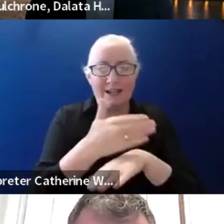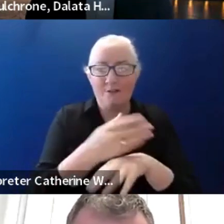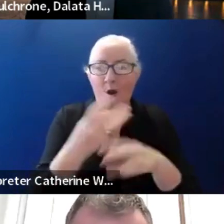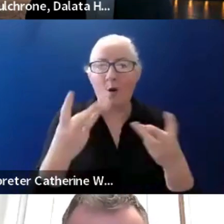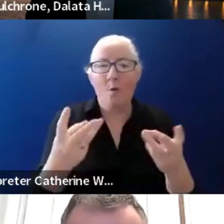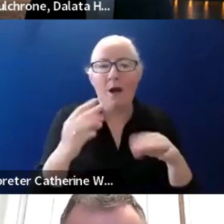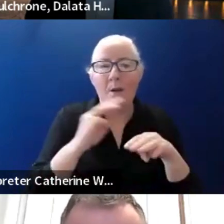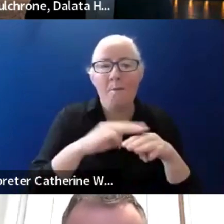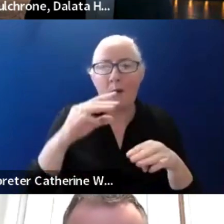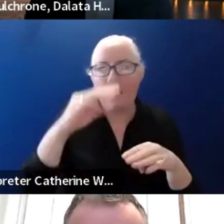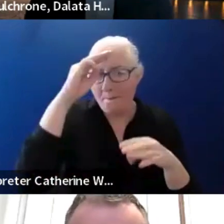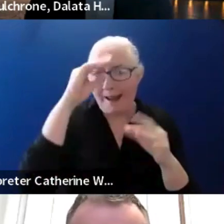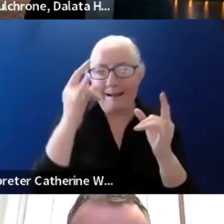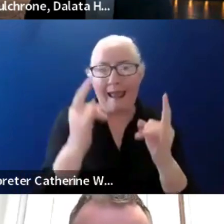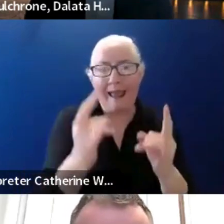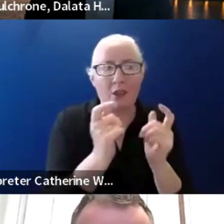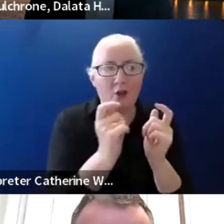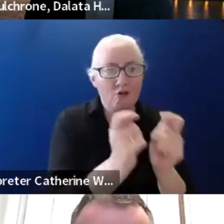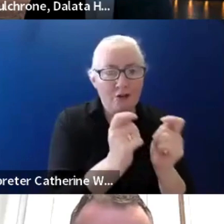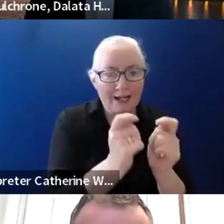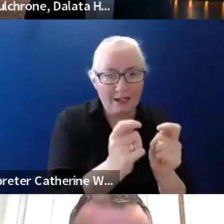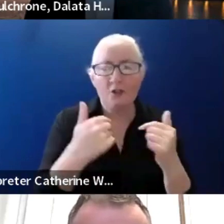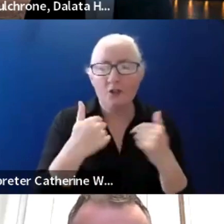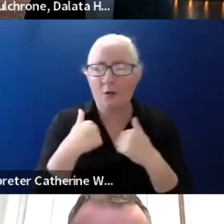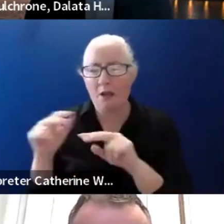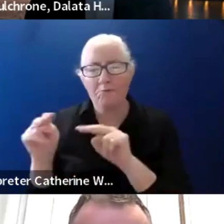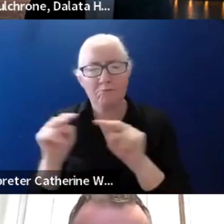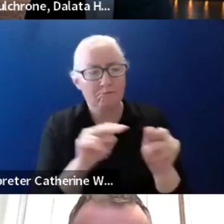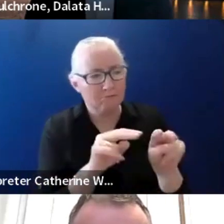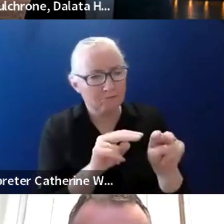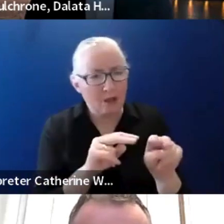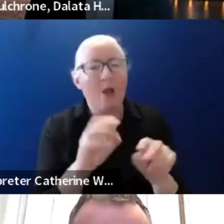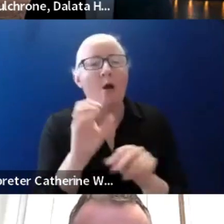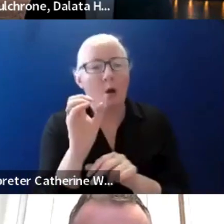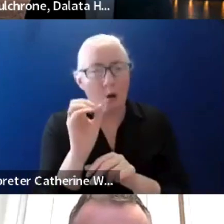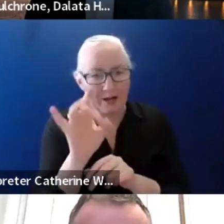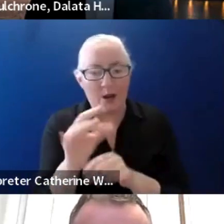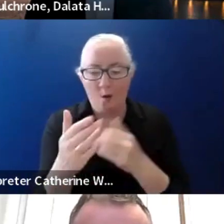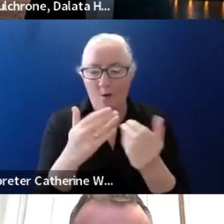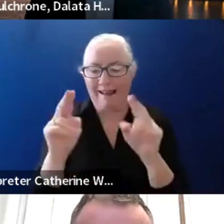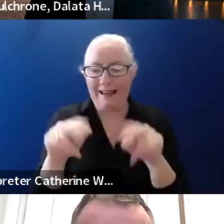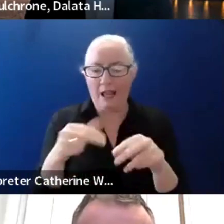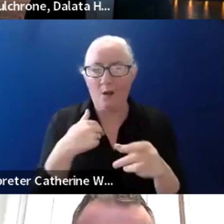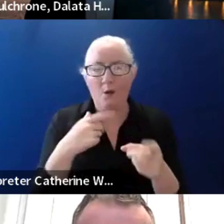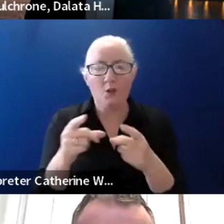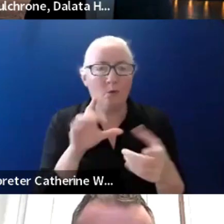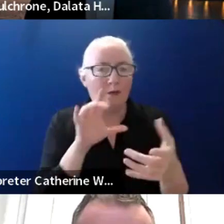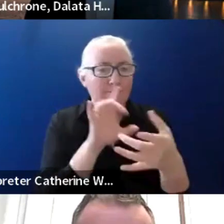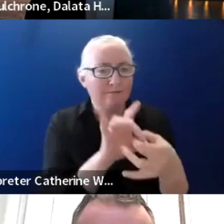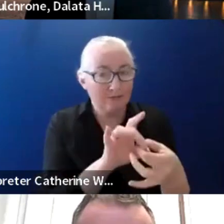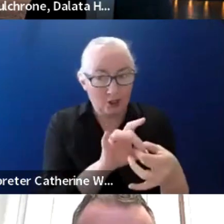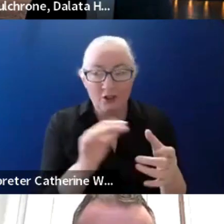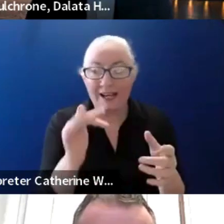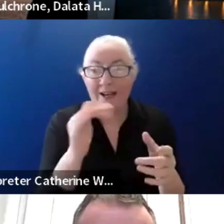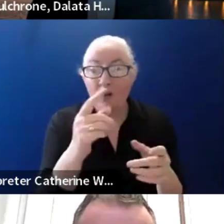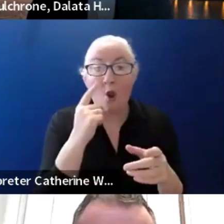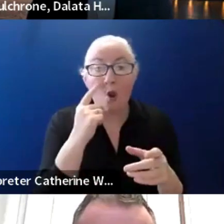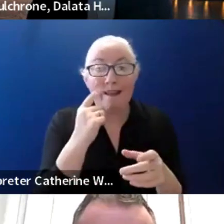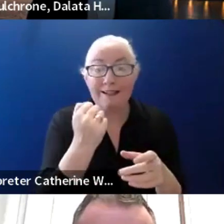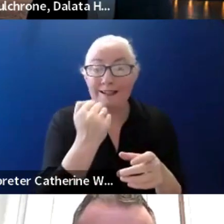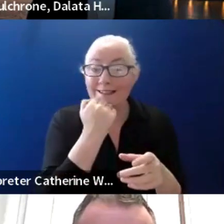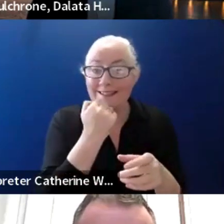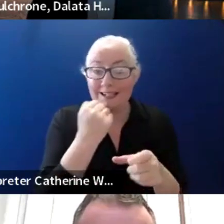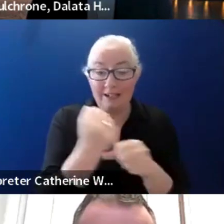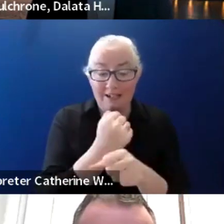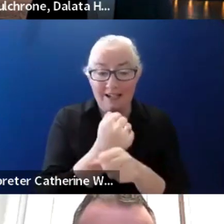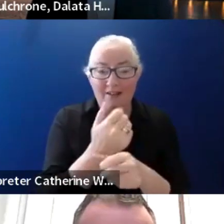more mental health training. So we kind of looked at this and went, okay, what can we do around this? So if you look at the statistics,